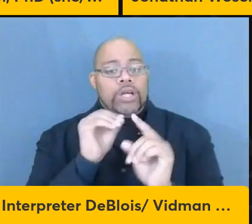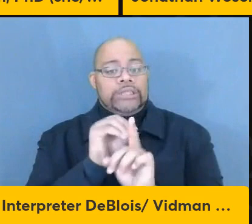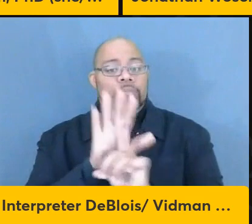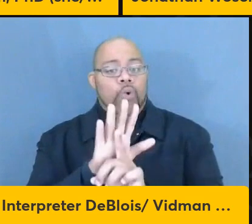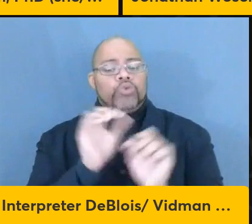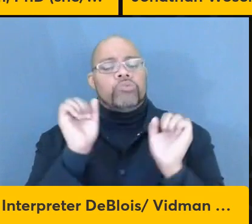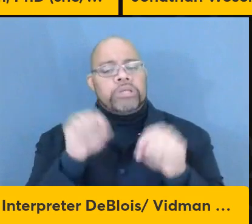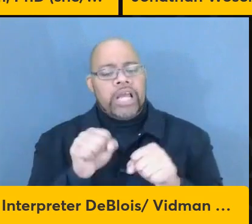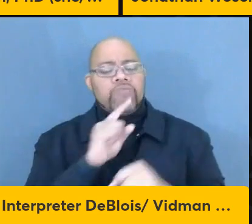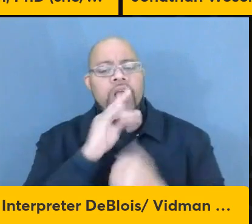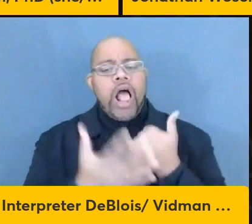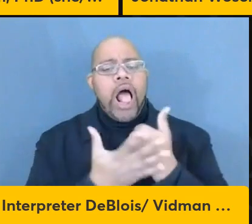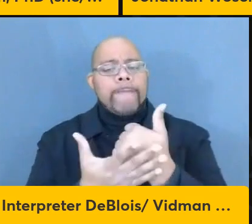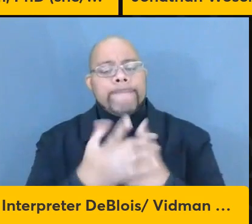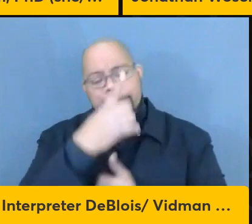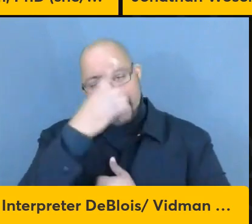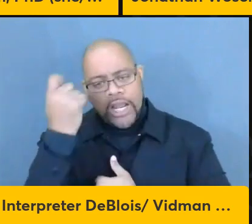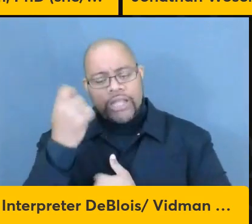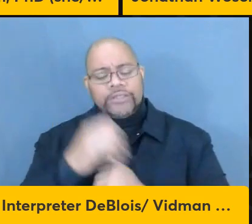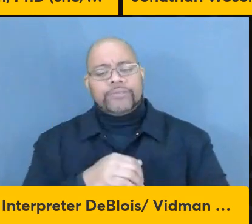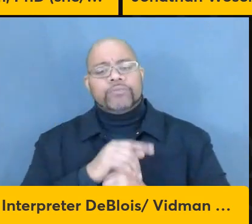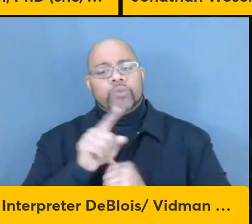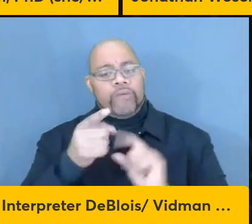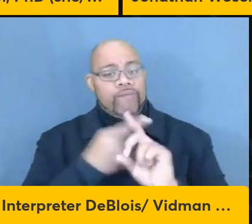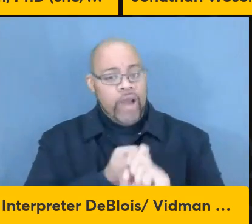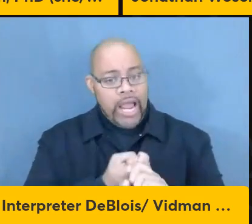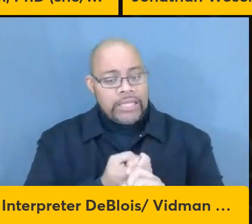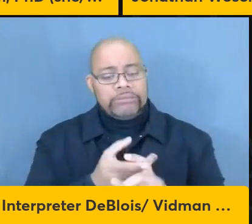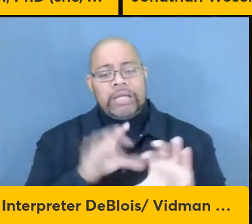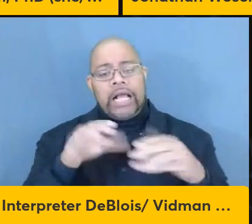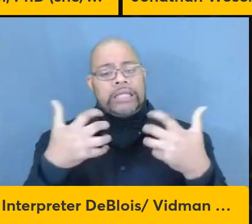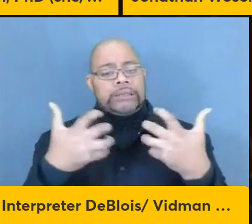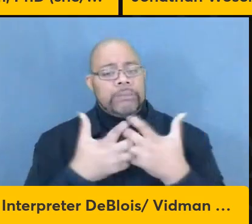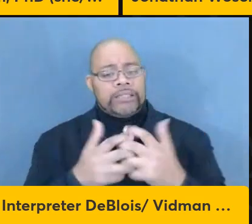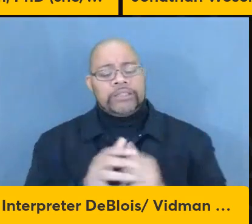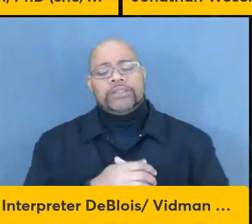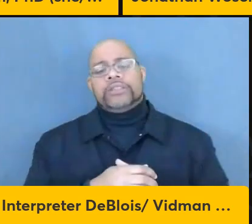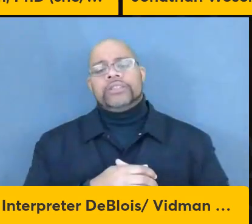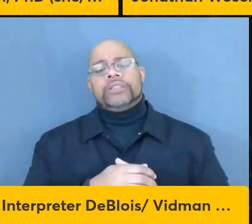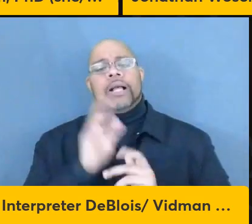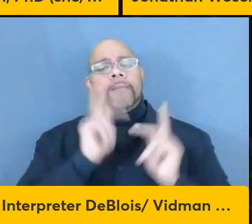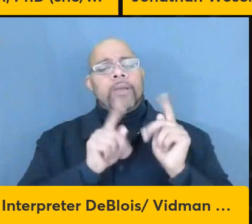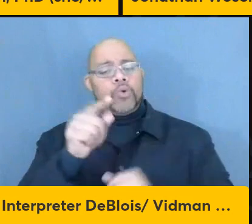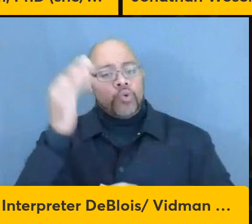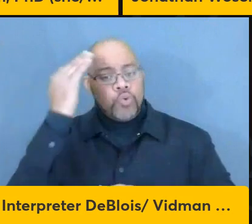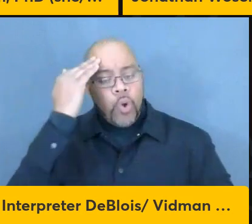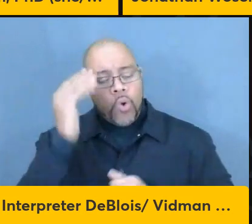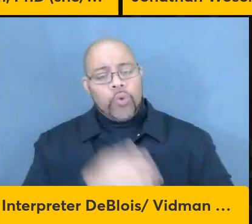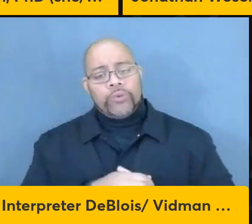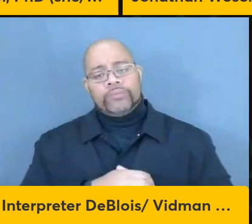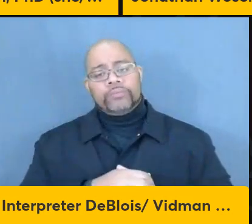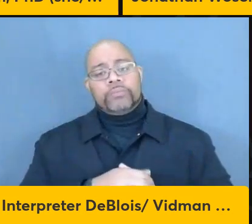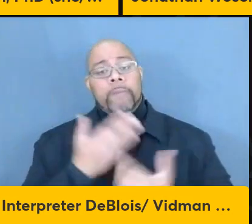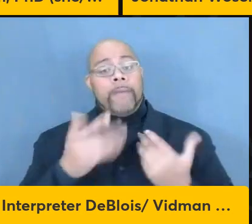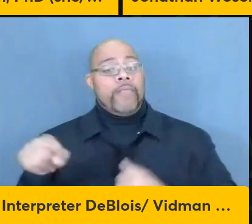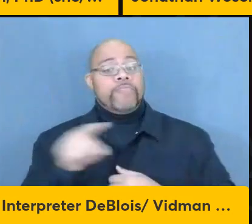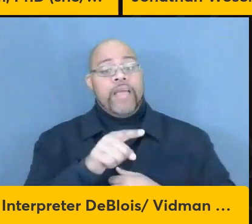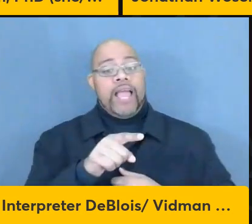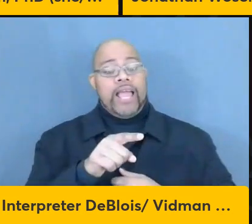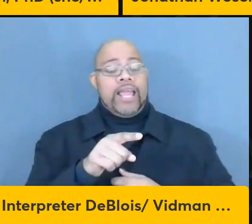can really help, because your friends, your classmates, people that maybe they